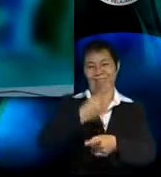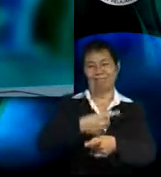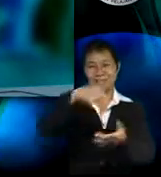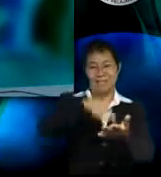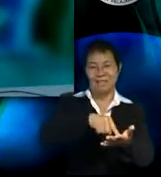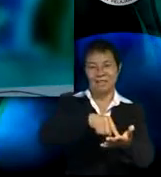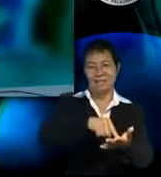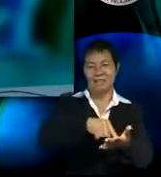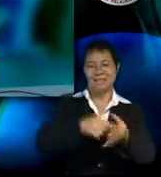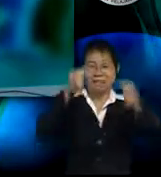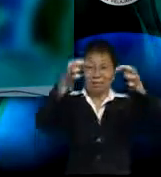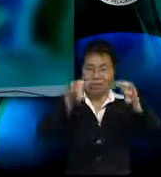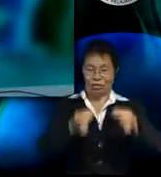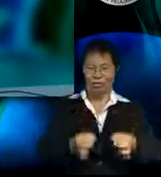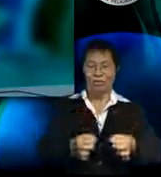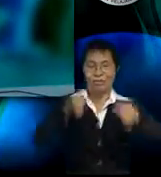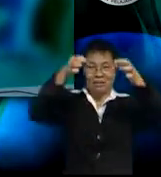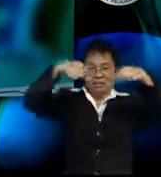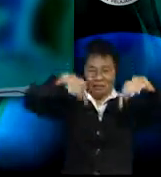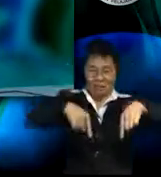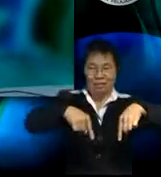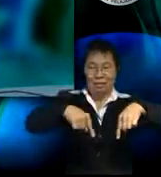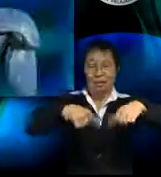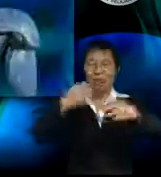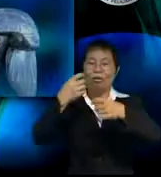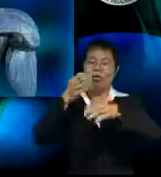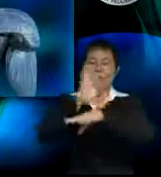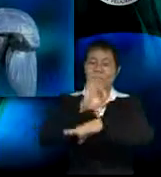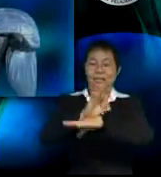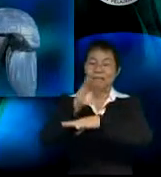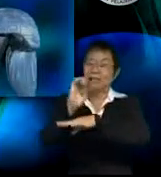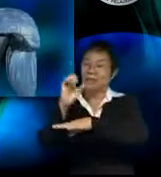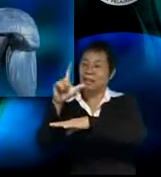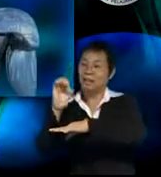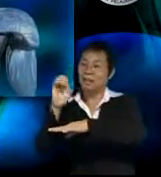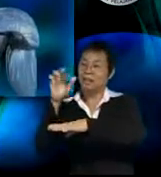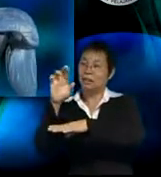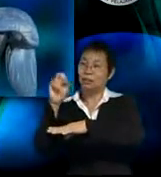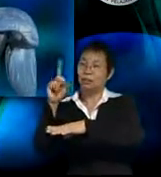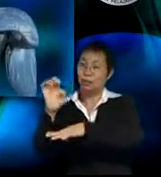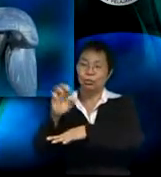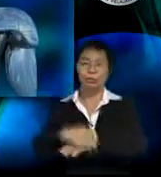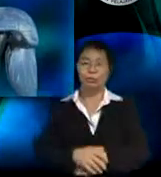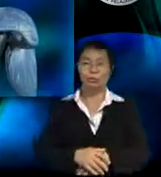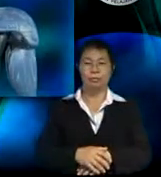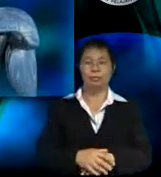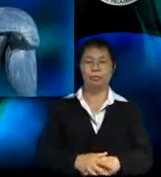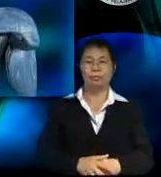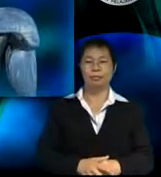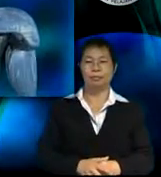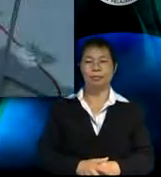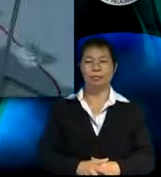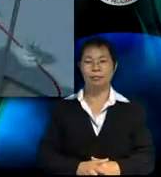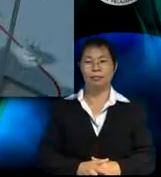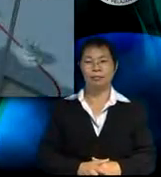These are the carbon rods which will function as the electrodes. Now, connect the electrodes to the bulb and